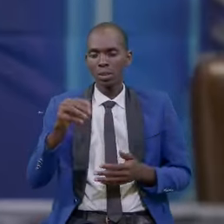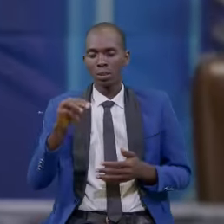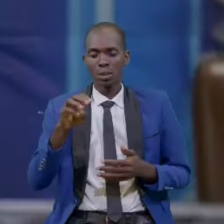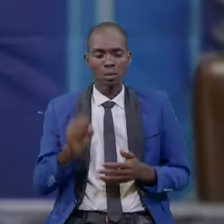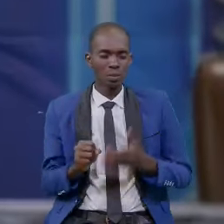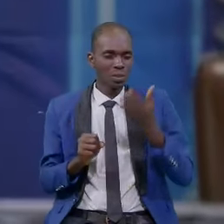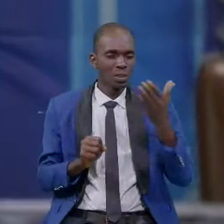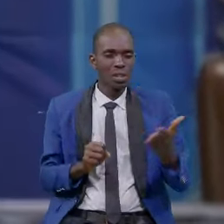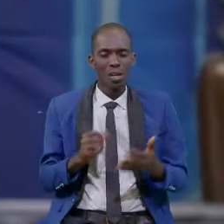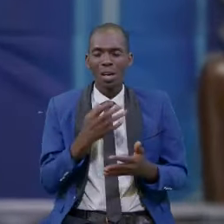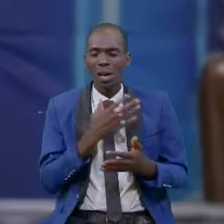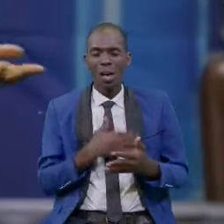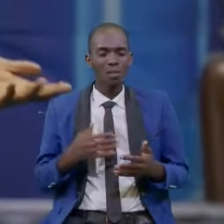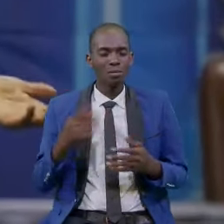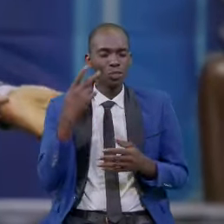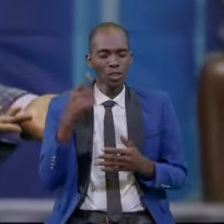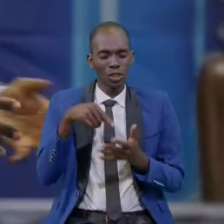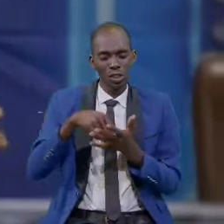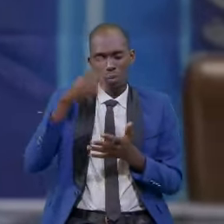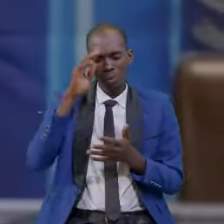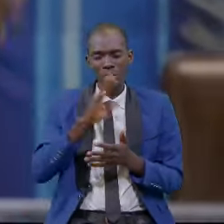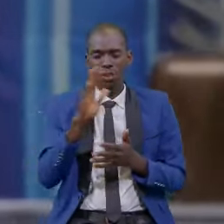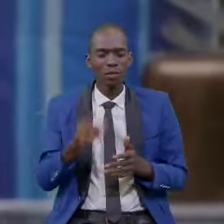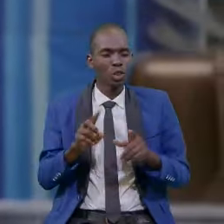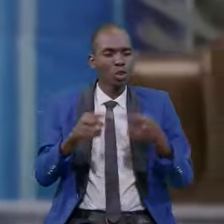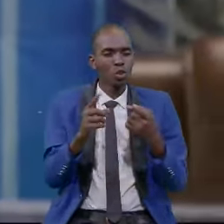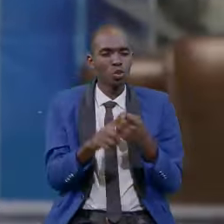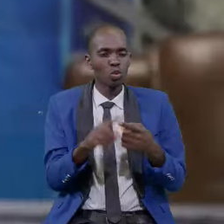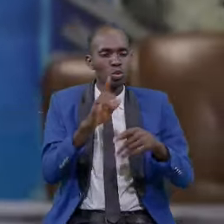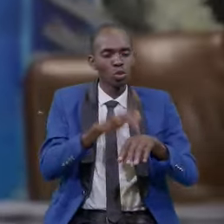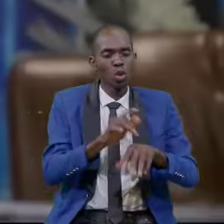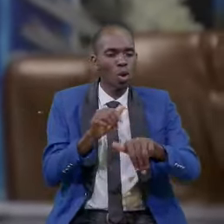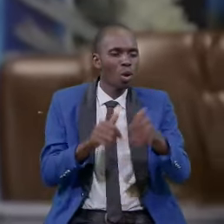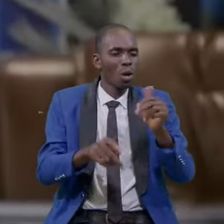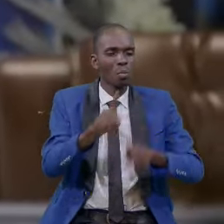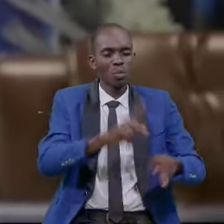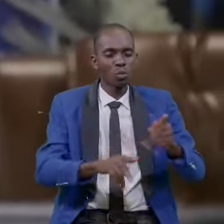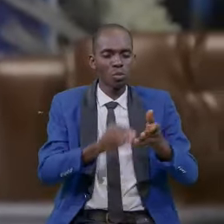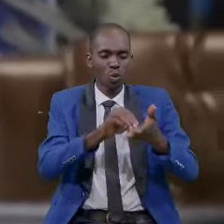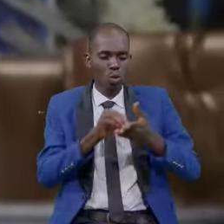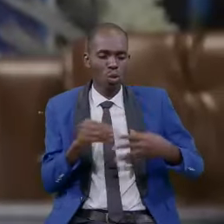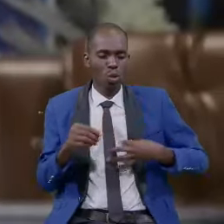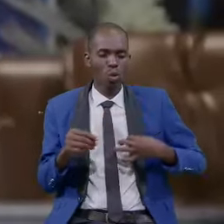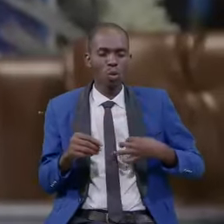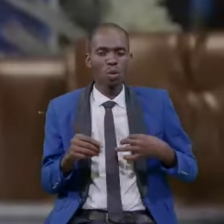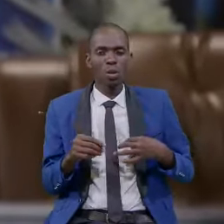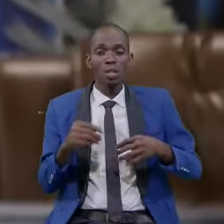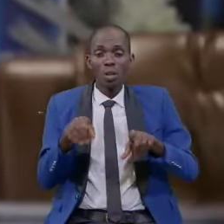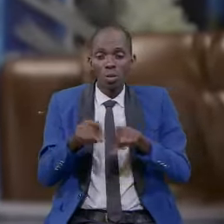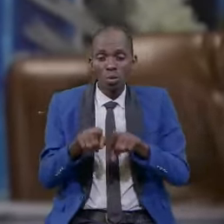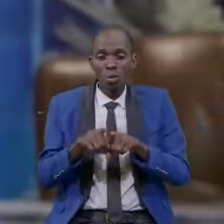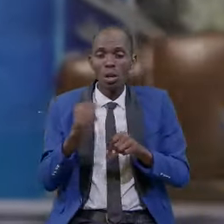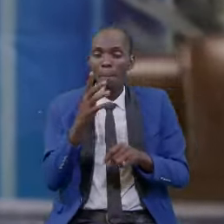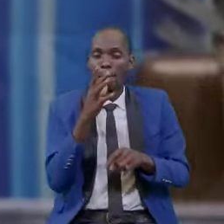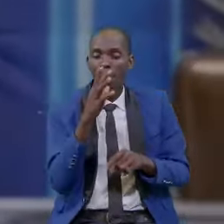touch, their garment. And Matthew was there. Mary, the mother, was there. But she